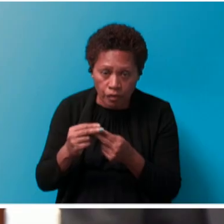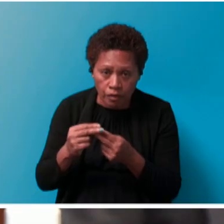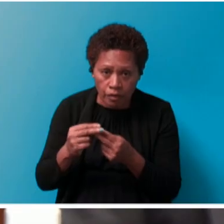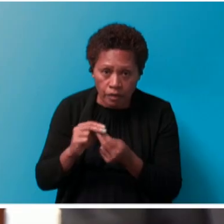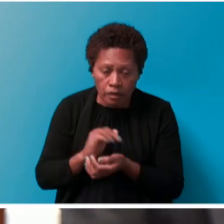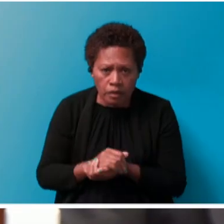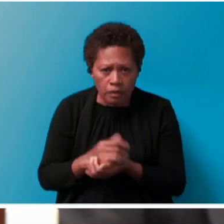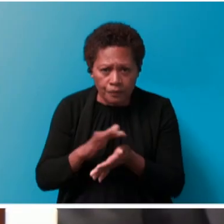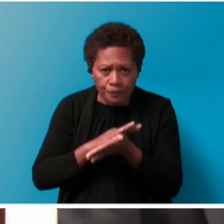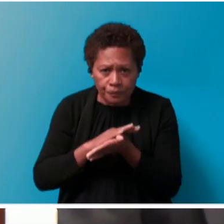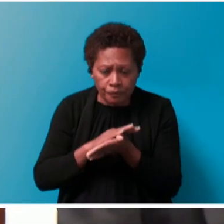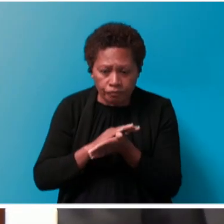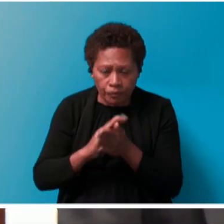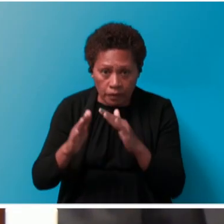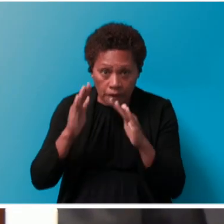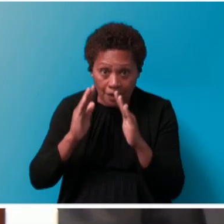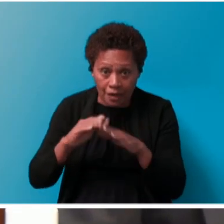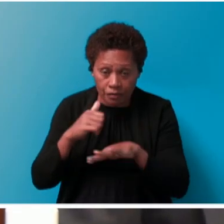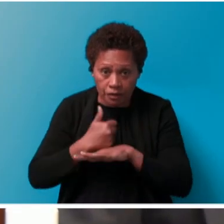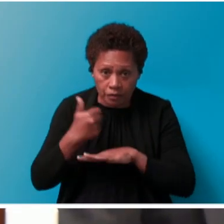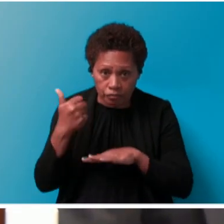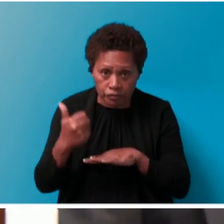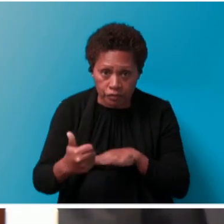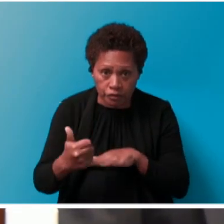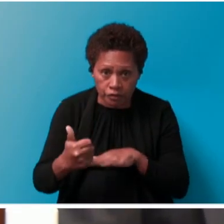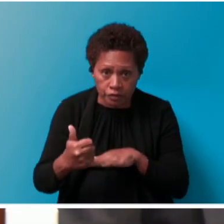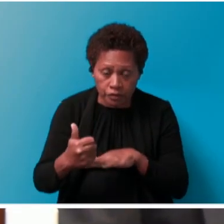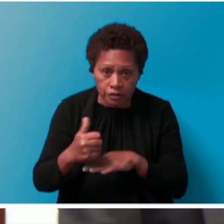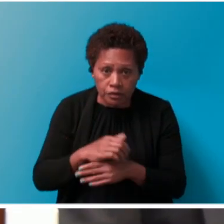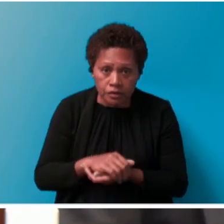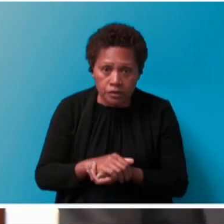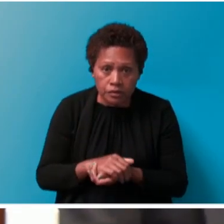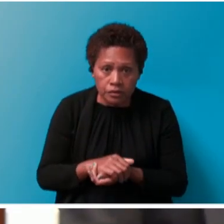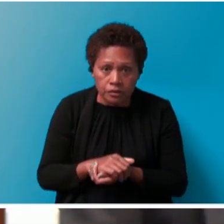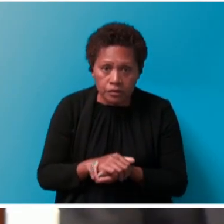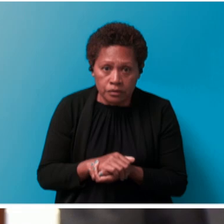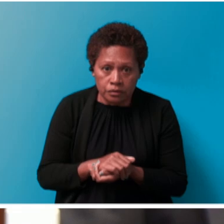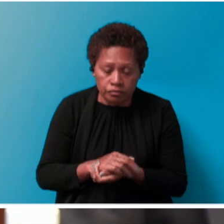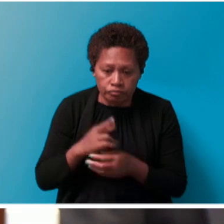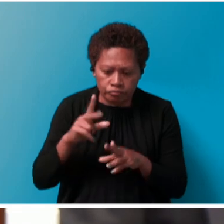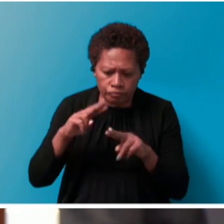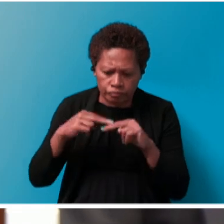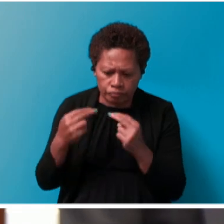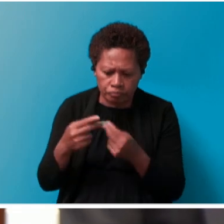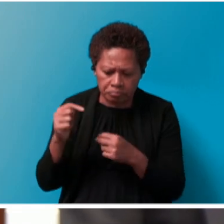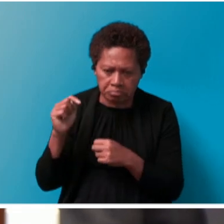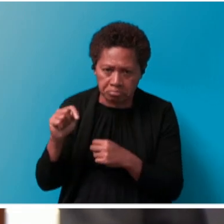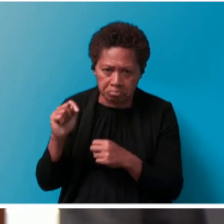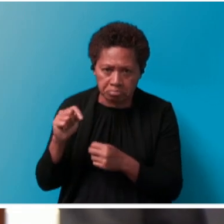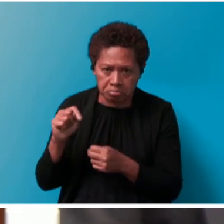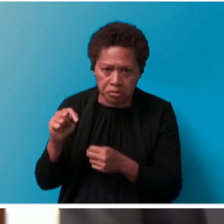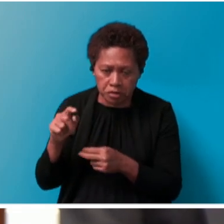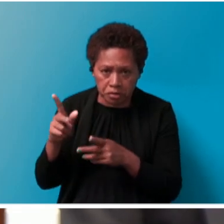executive management of the housing authority for families that have been evicted in